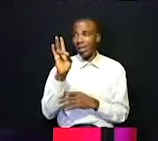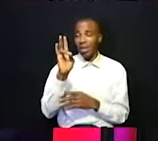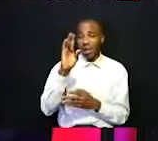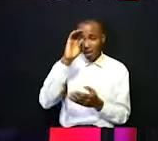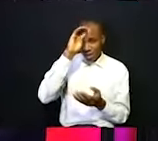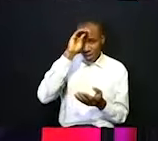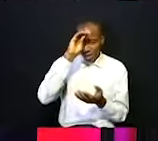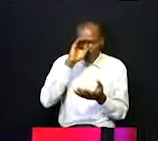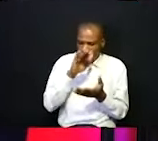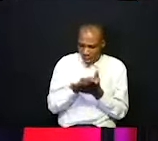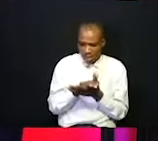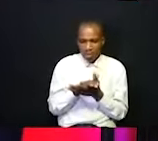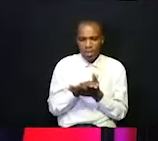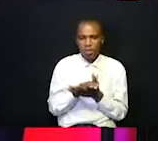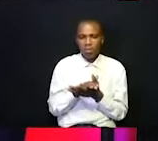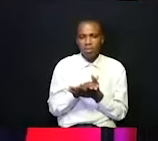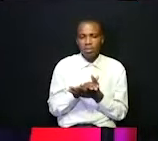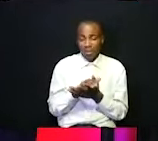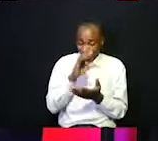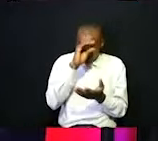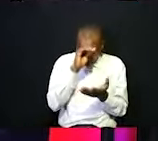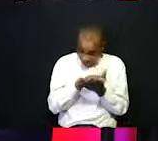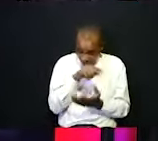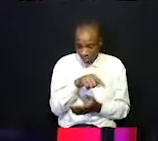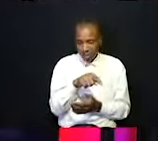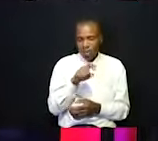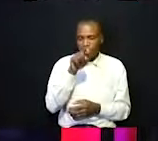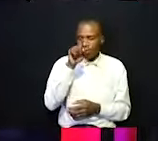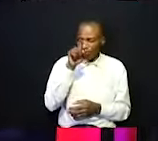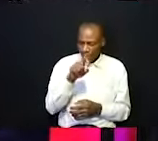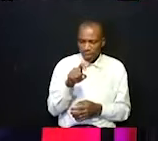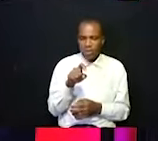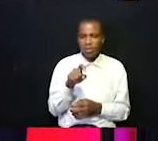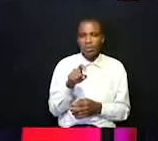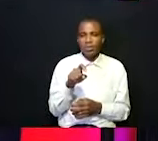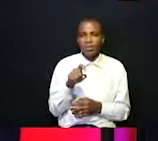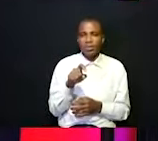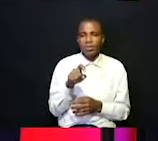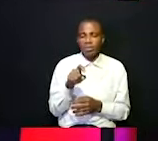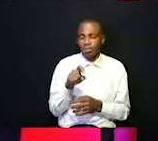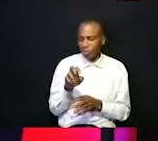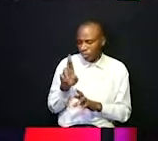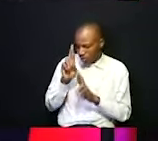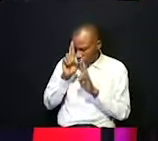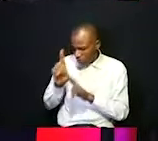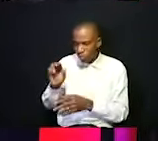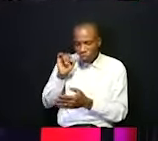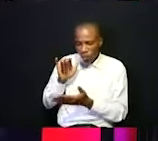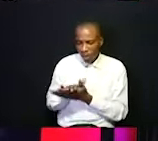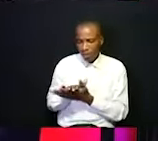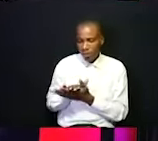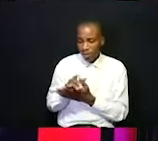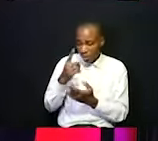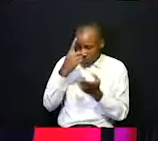considerate as you live with your wives and treat them with respect as the